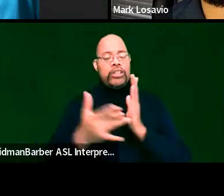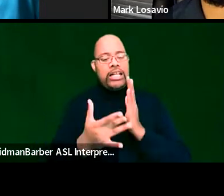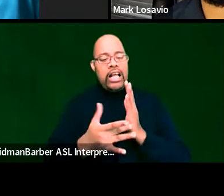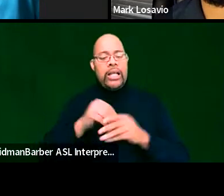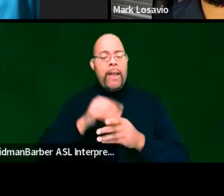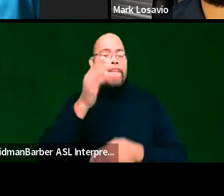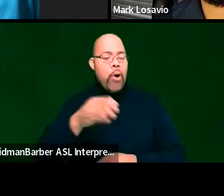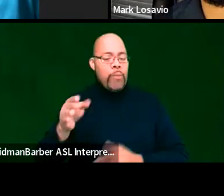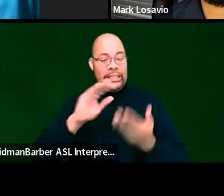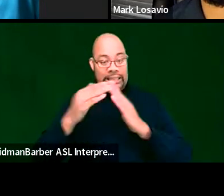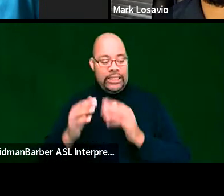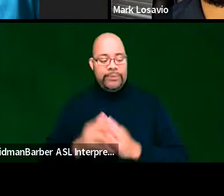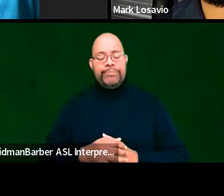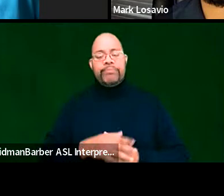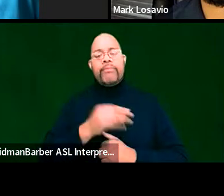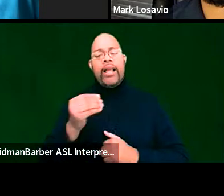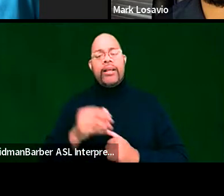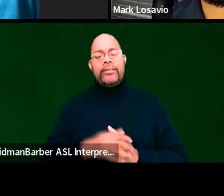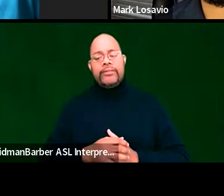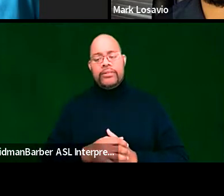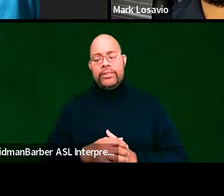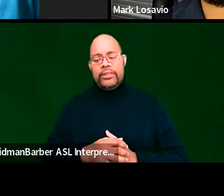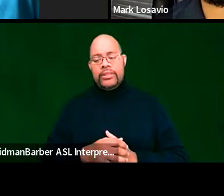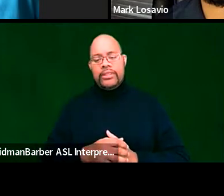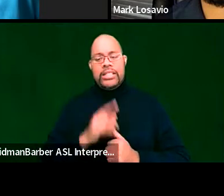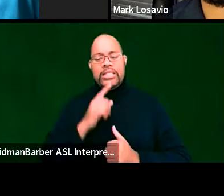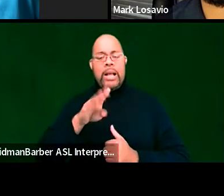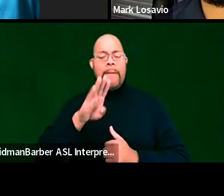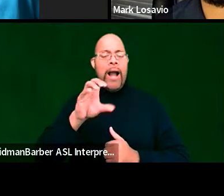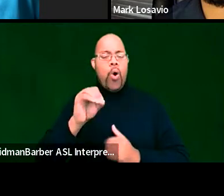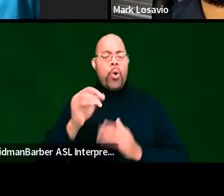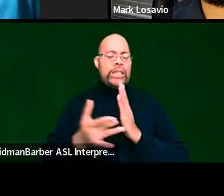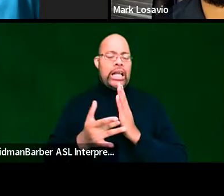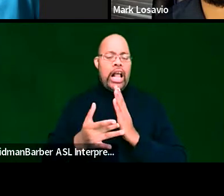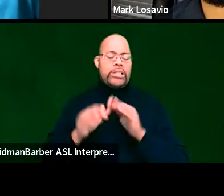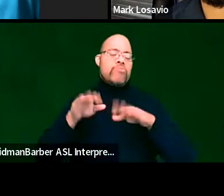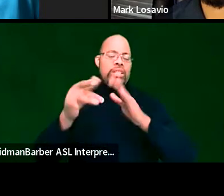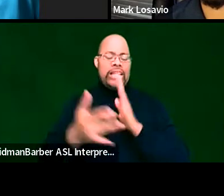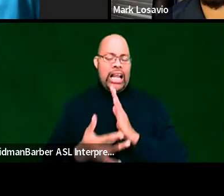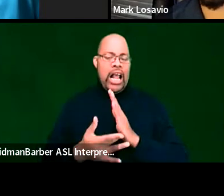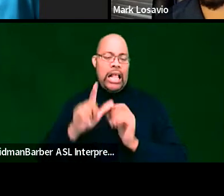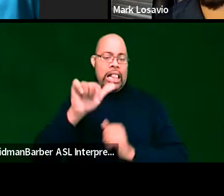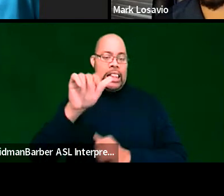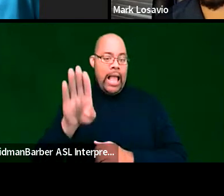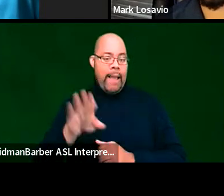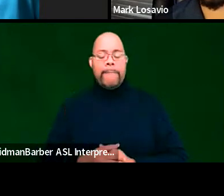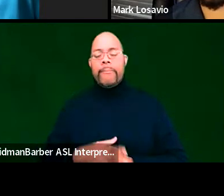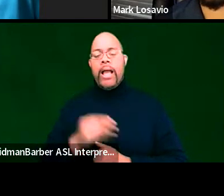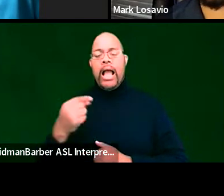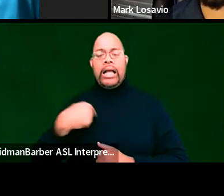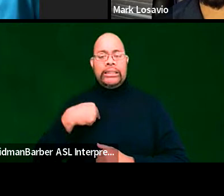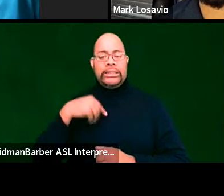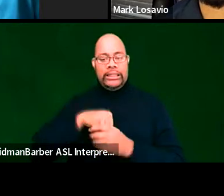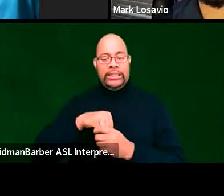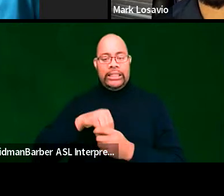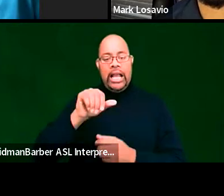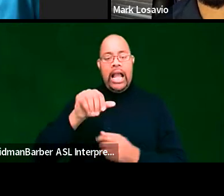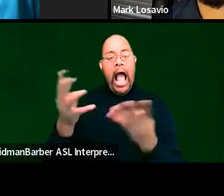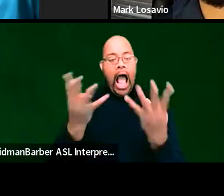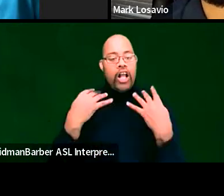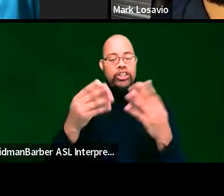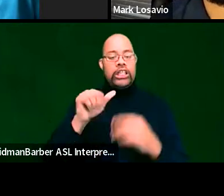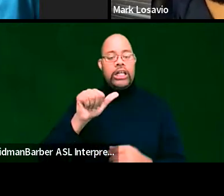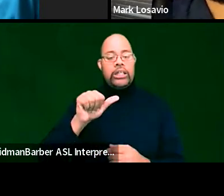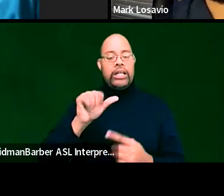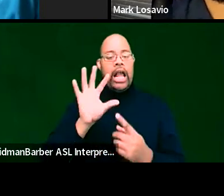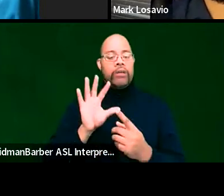in Baltimore City, and it's like a biotechnology, marine technology lab. And I was in the algae aquaculture